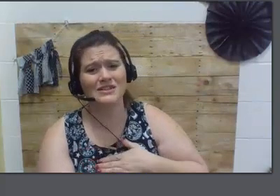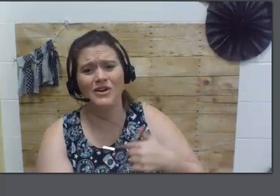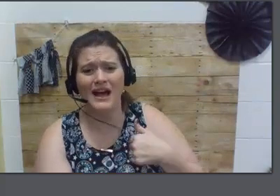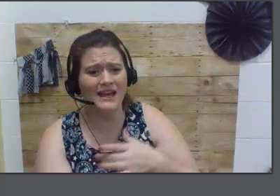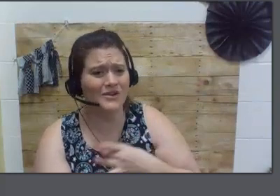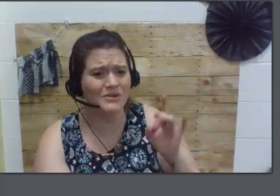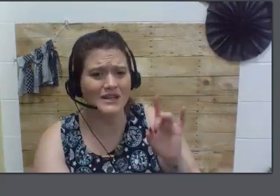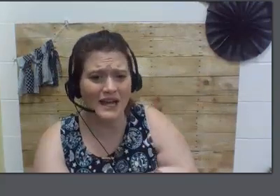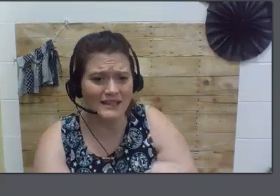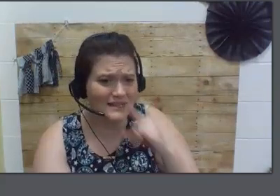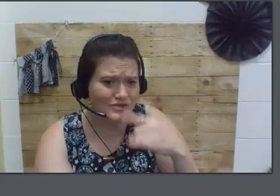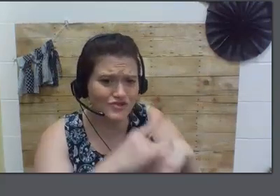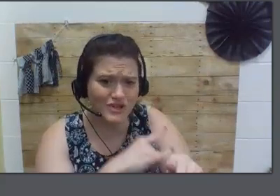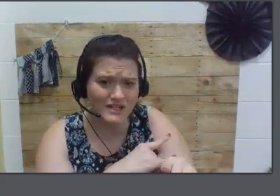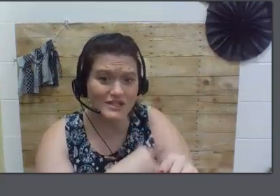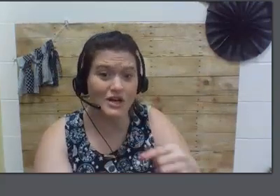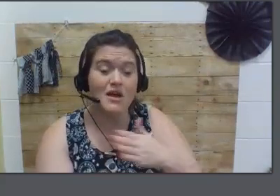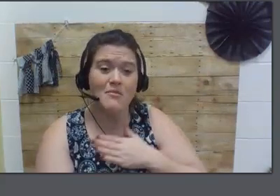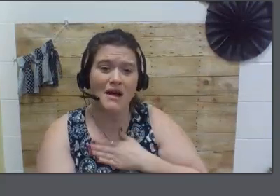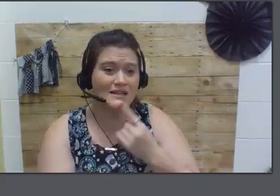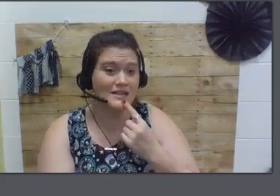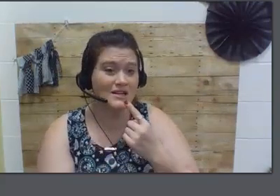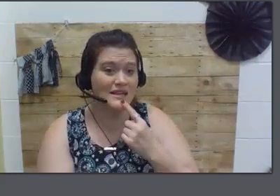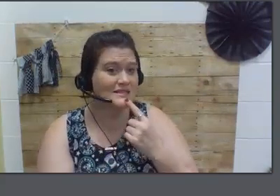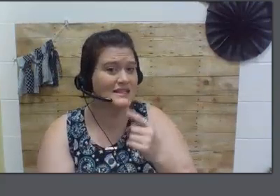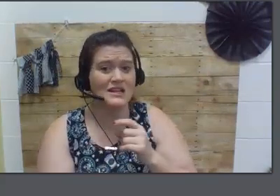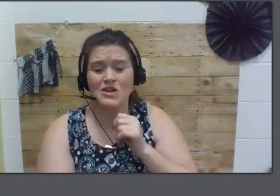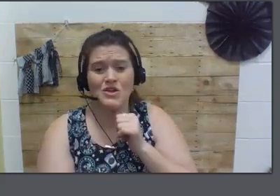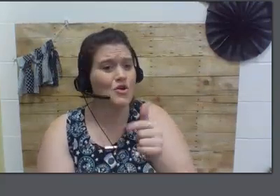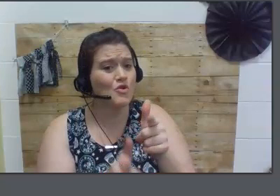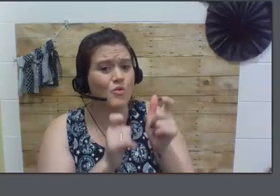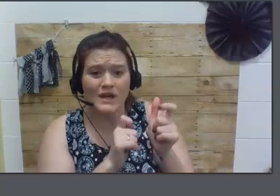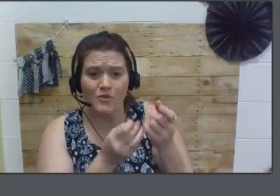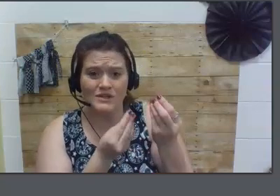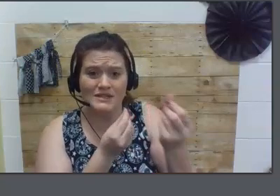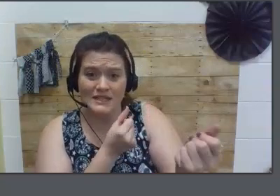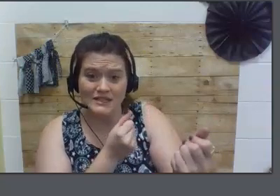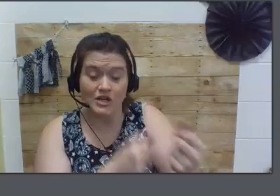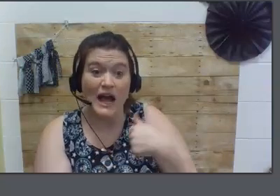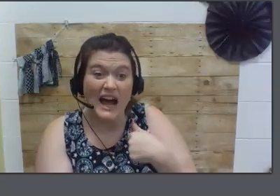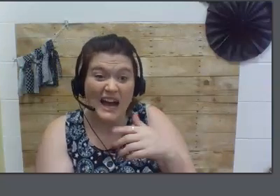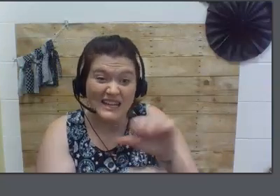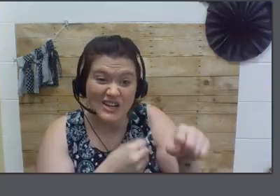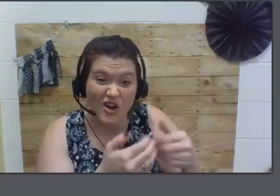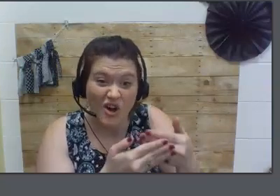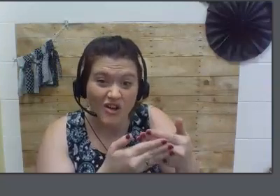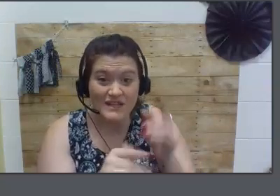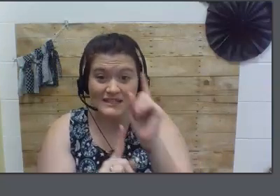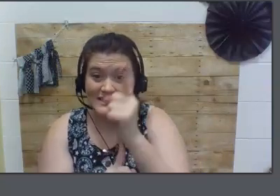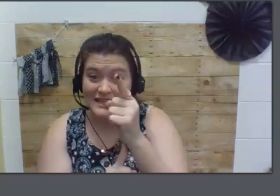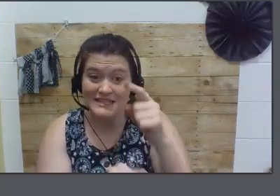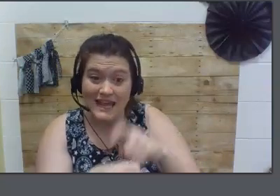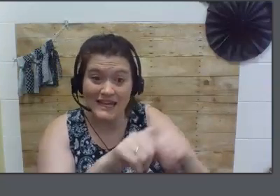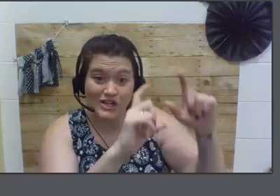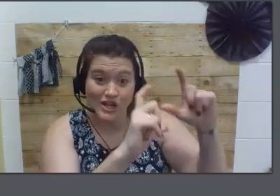Please, sir, I don't like this trick, sir. My tongue isn't quick or slick, sir. I get all